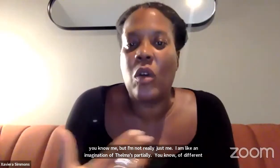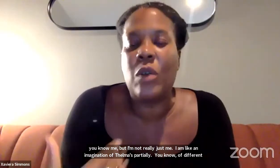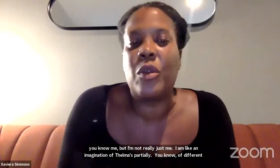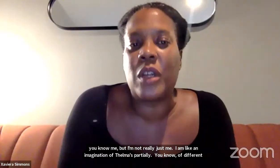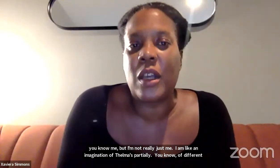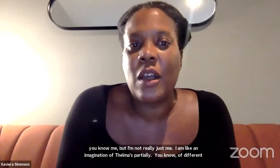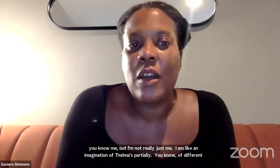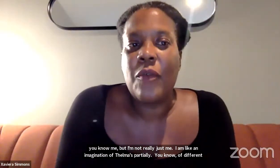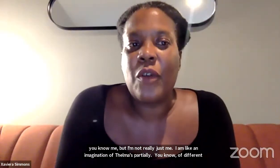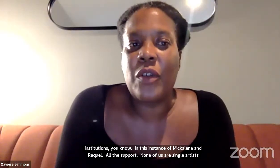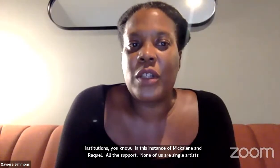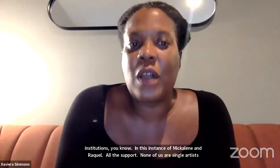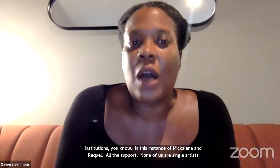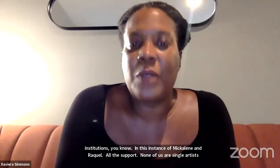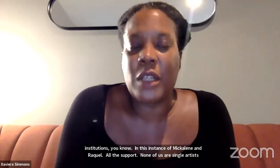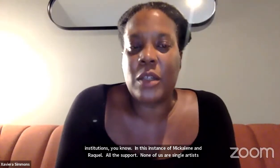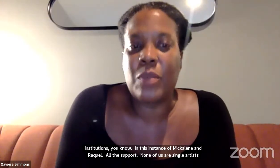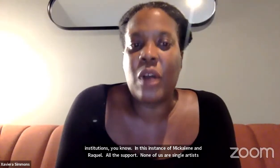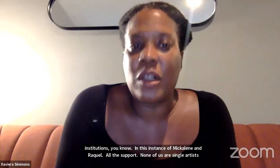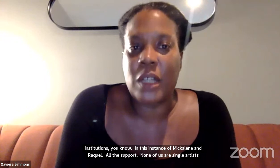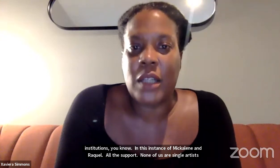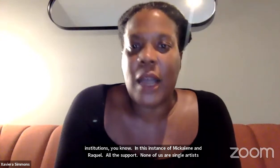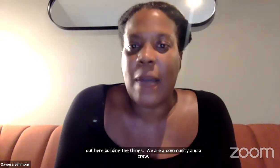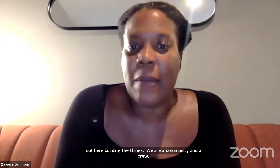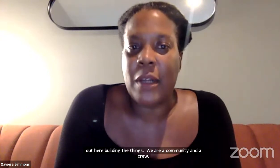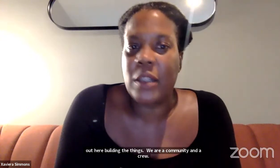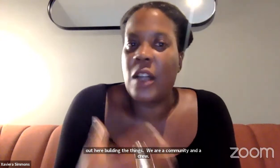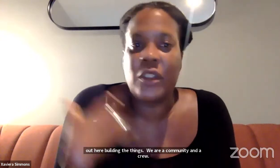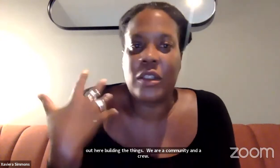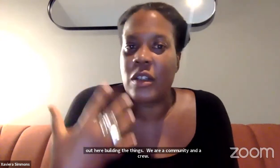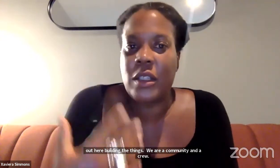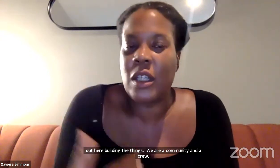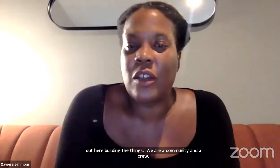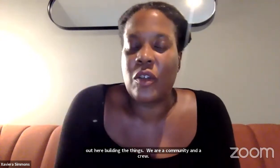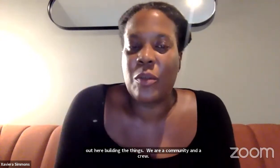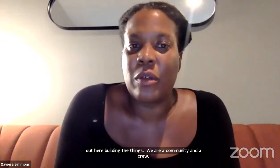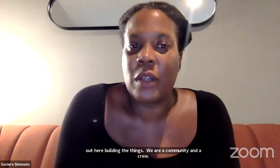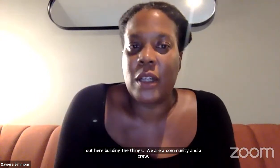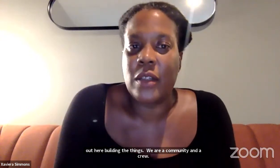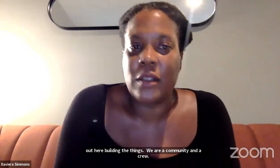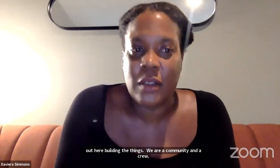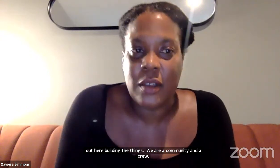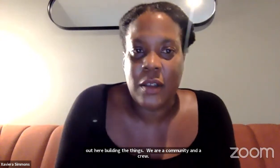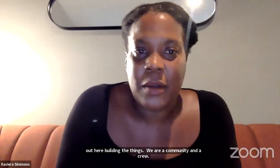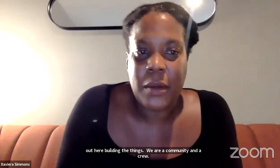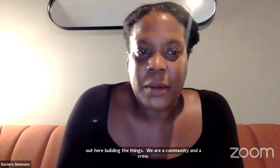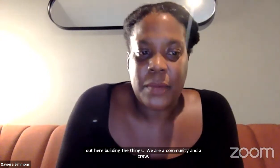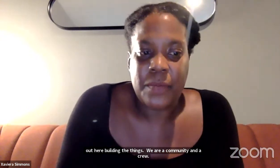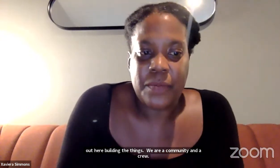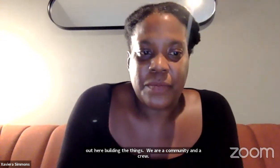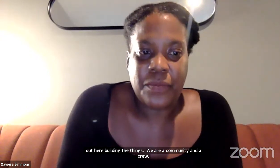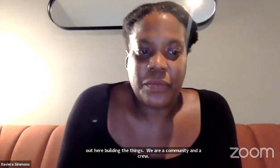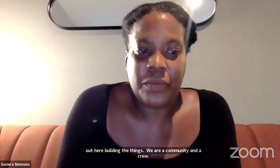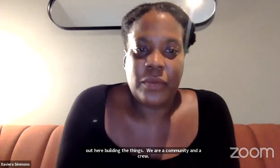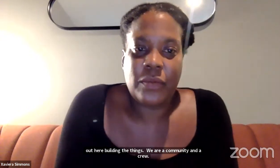that it takes a whole community for these objects and projects to happen. It's not just our singular brilliance.